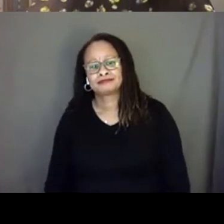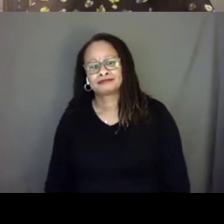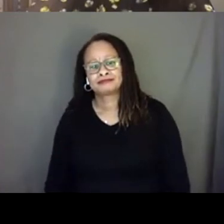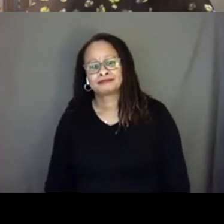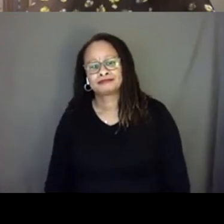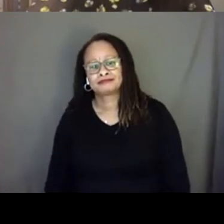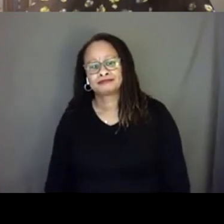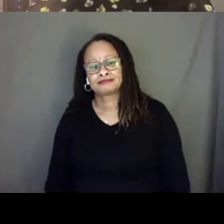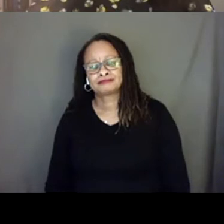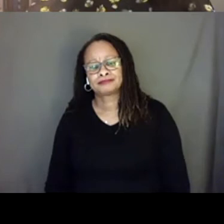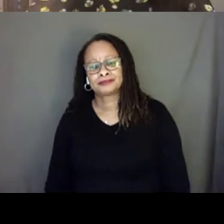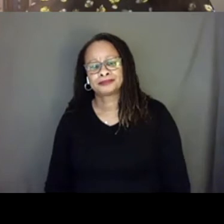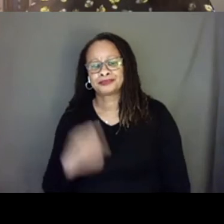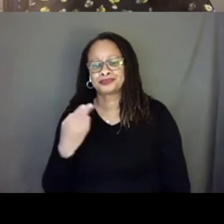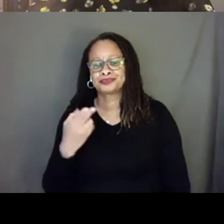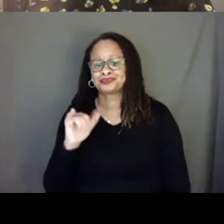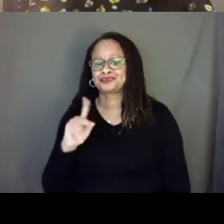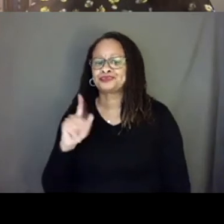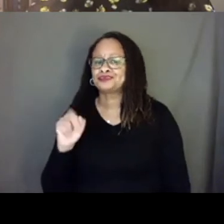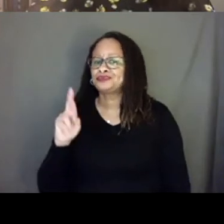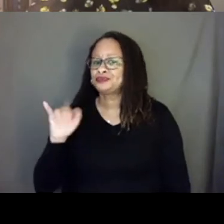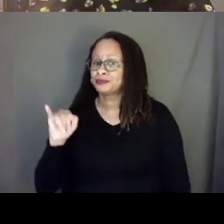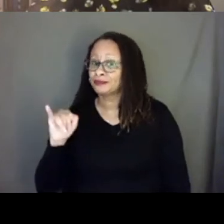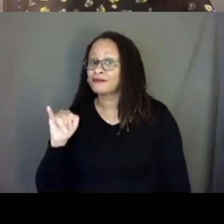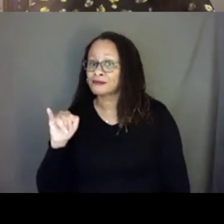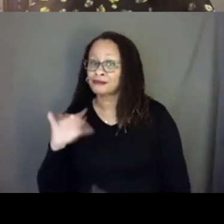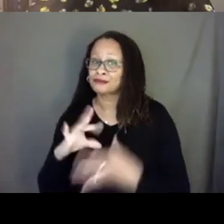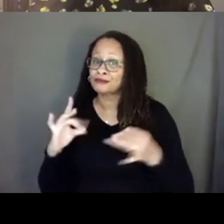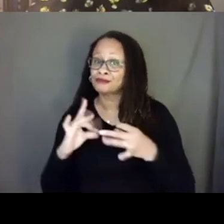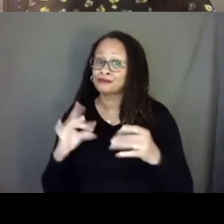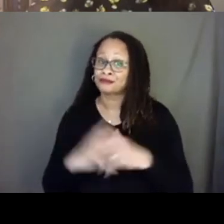I guess for me,